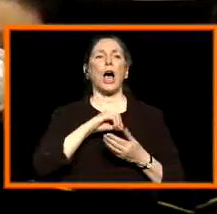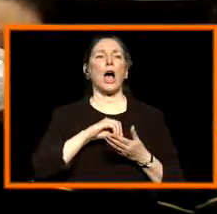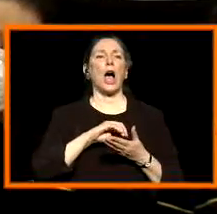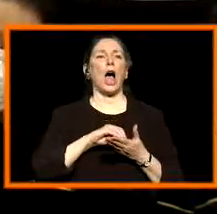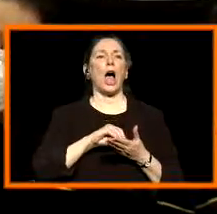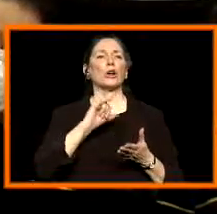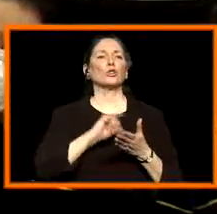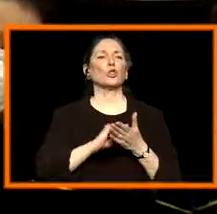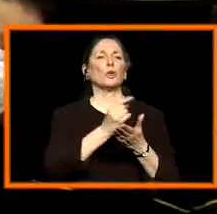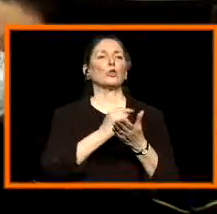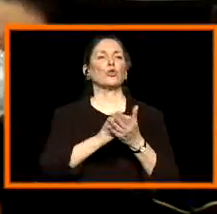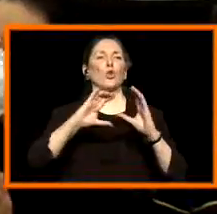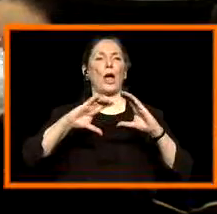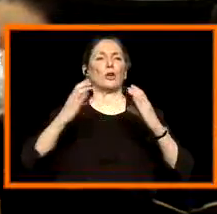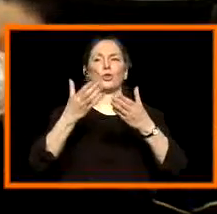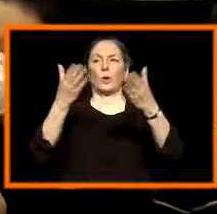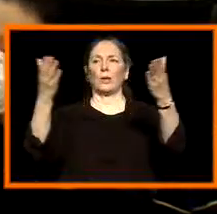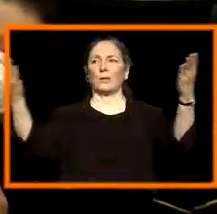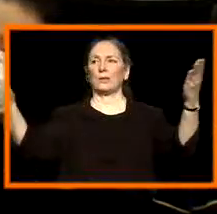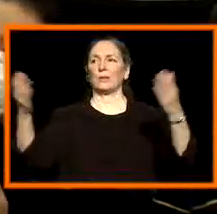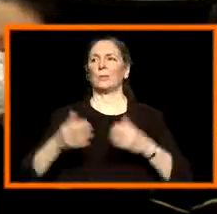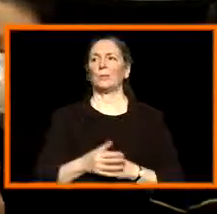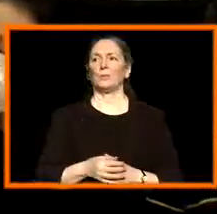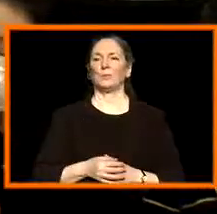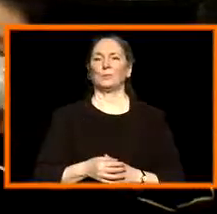student graduates.